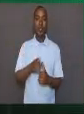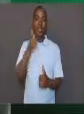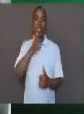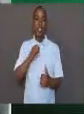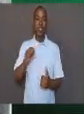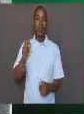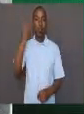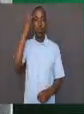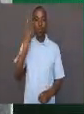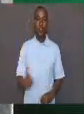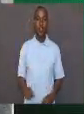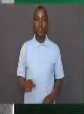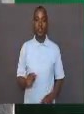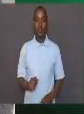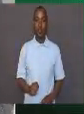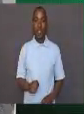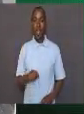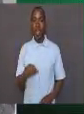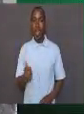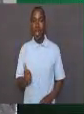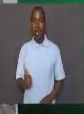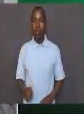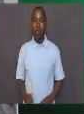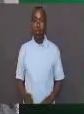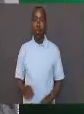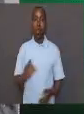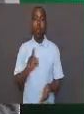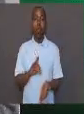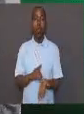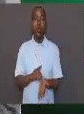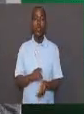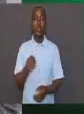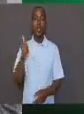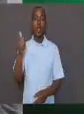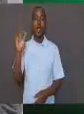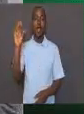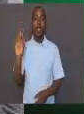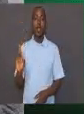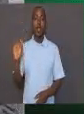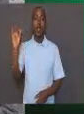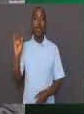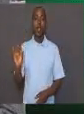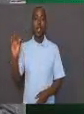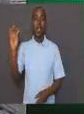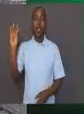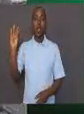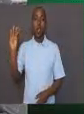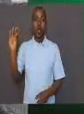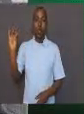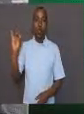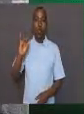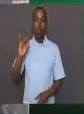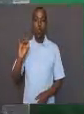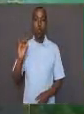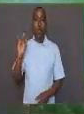Perhaps you named Dr. Akiliu Lema, who is known for his work on